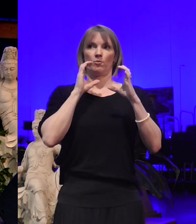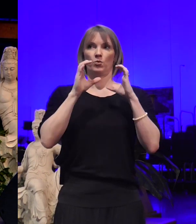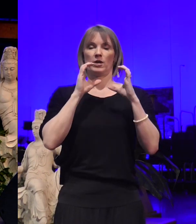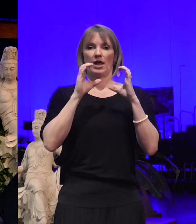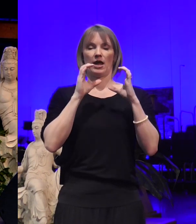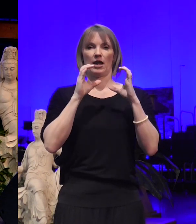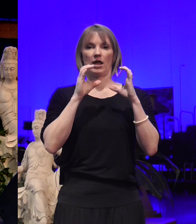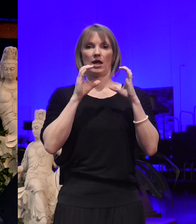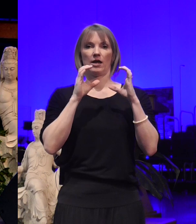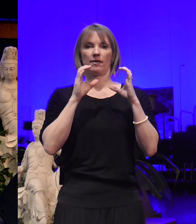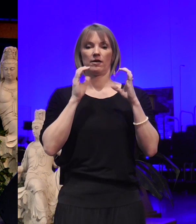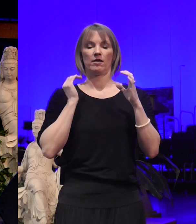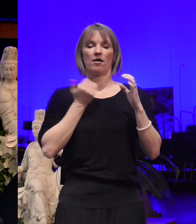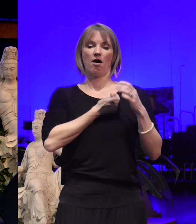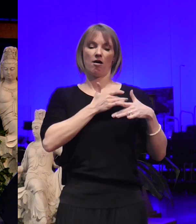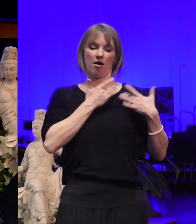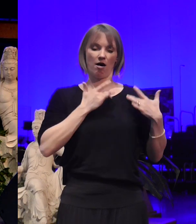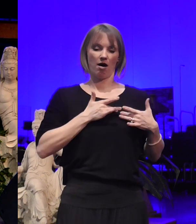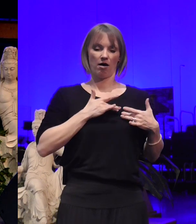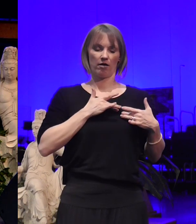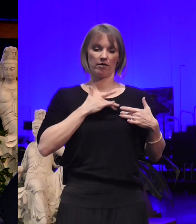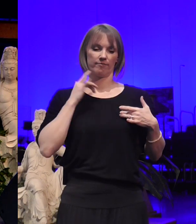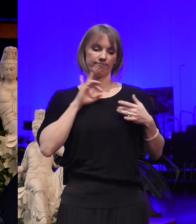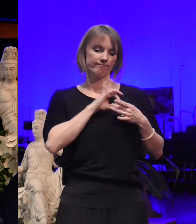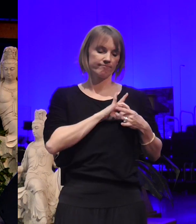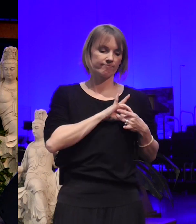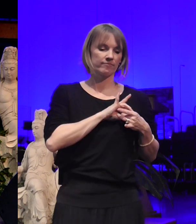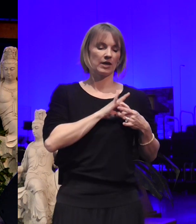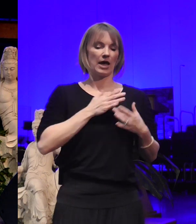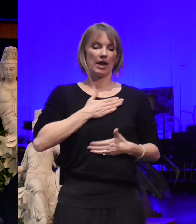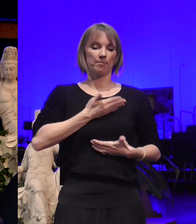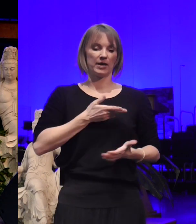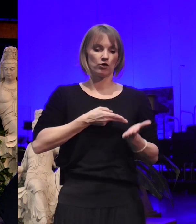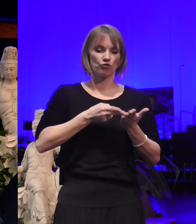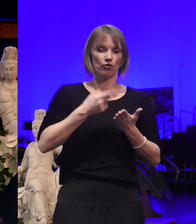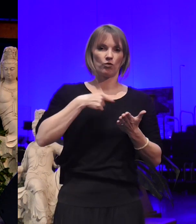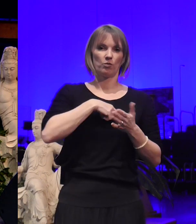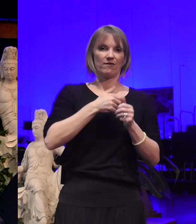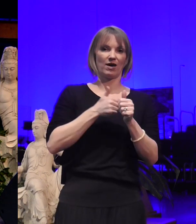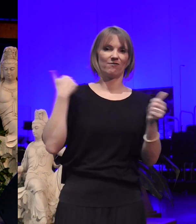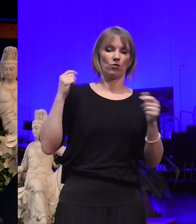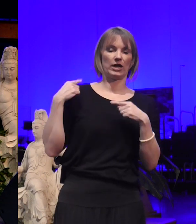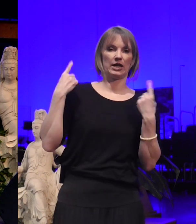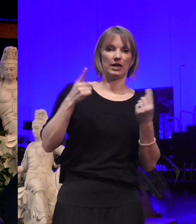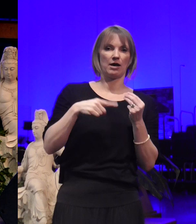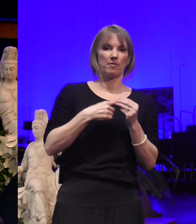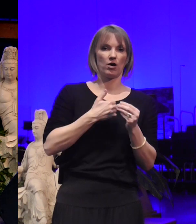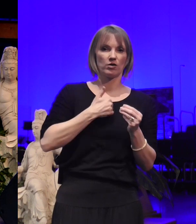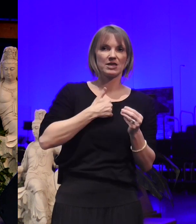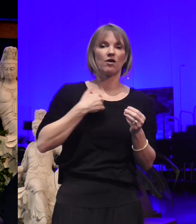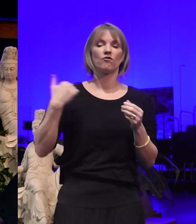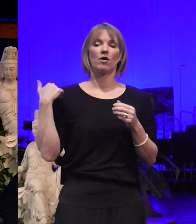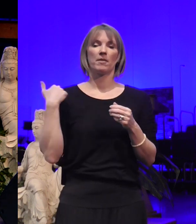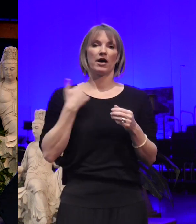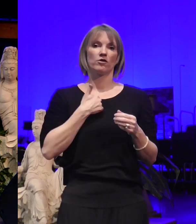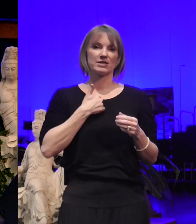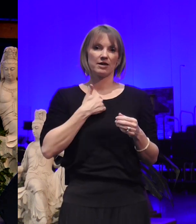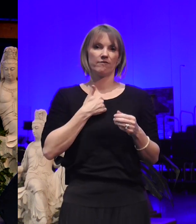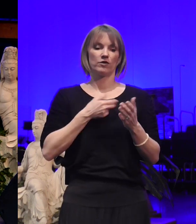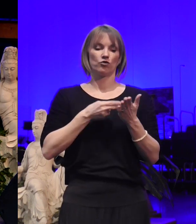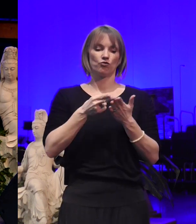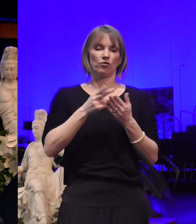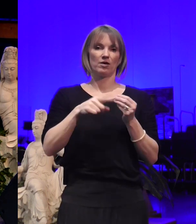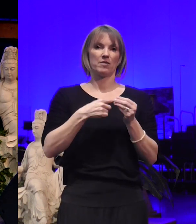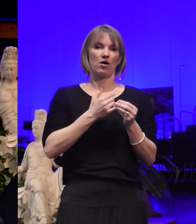We move into our heart. We admit the truth that we've been avoiding about ourselves. We remind ourselves the truth of our